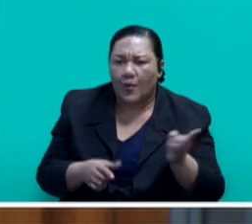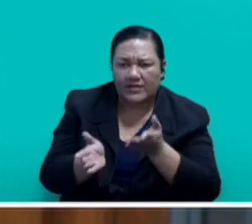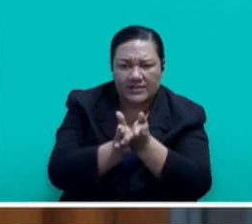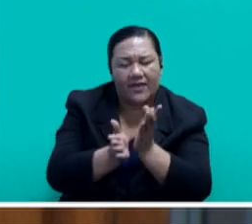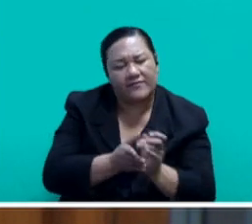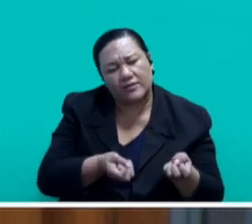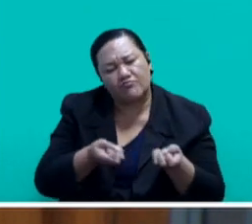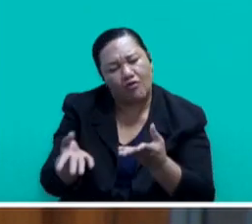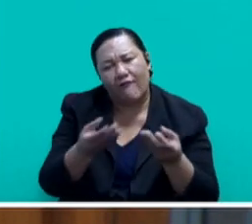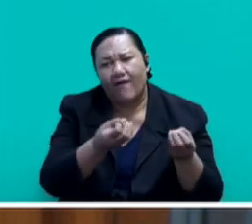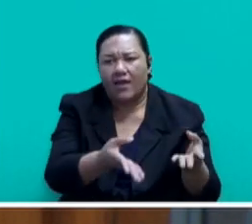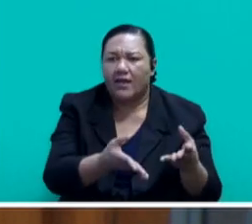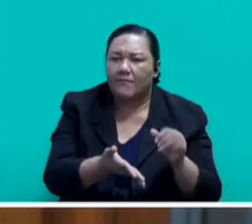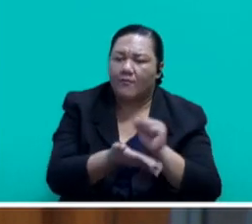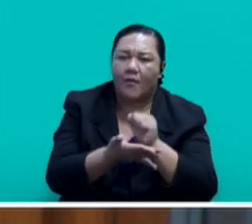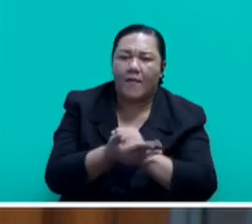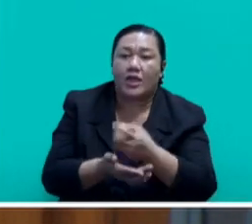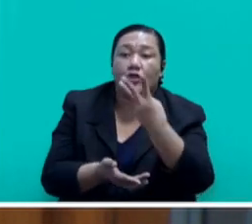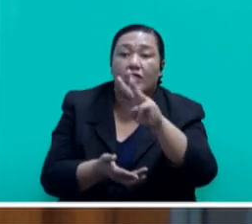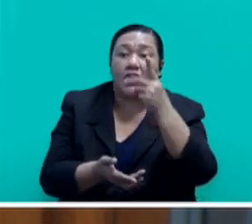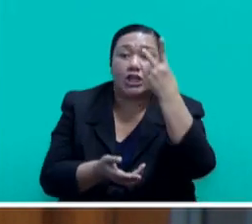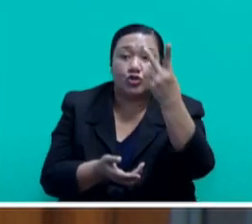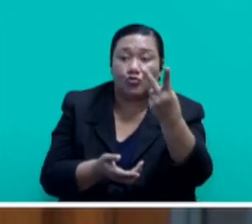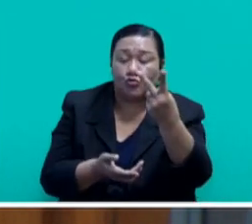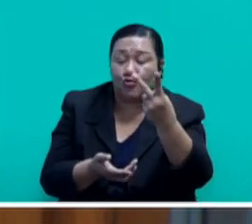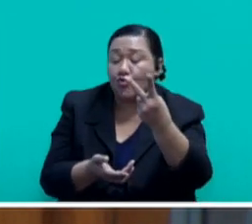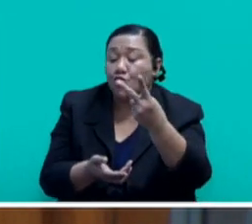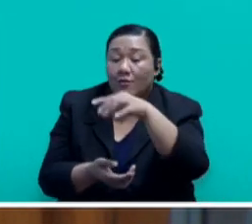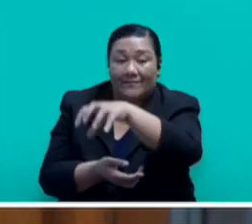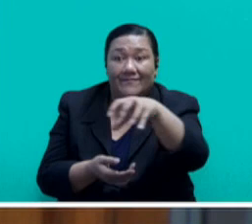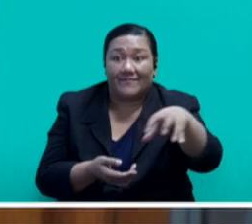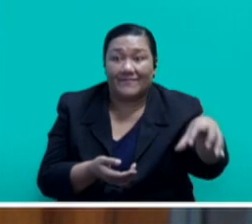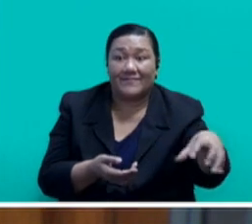service, the 32 fishery services across Fiji.